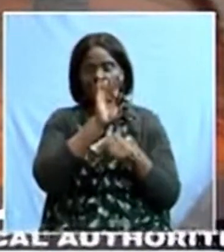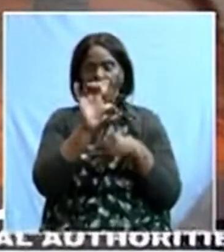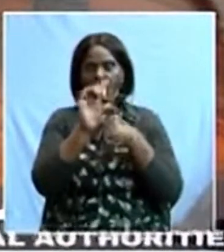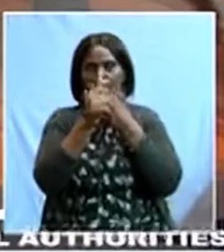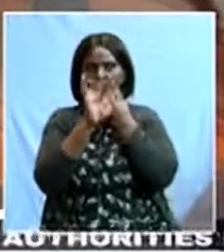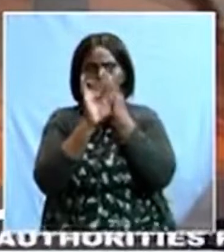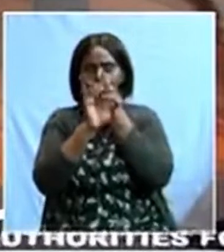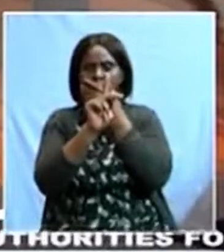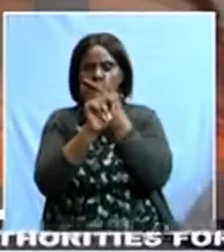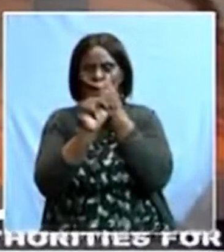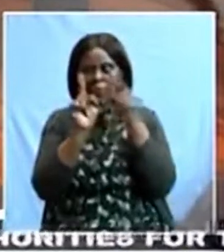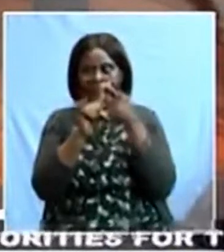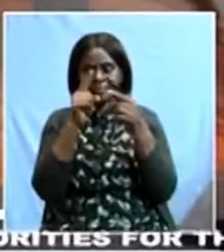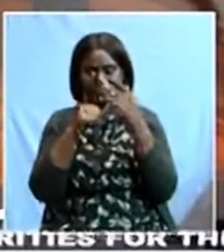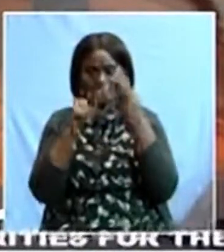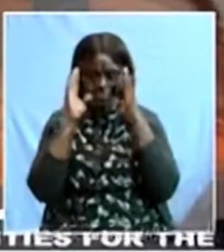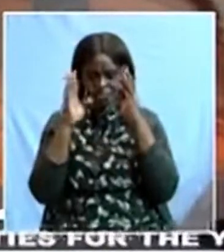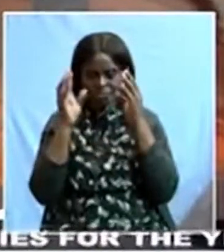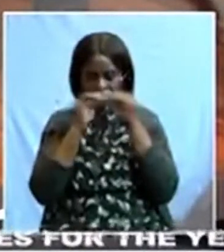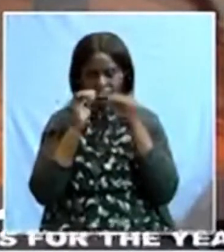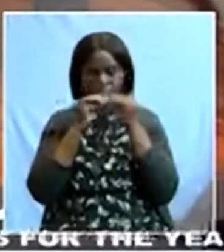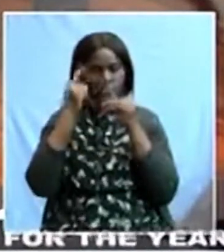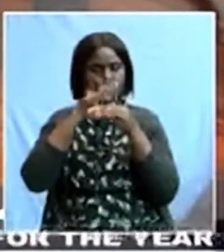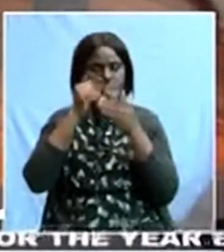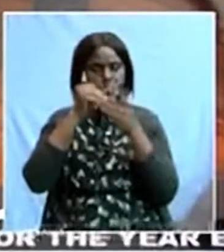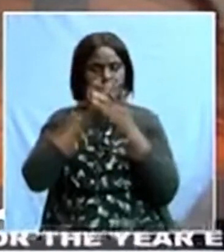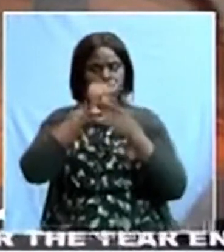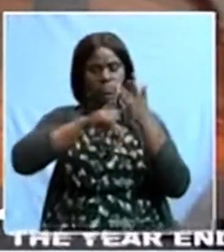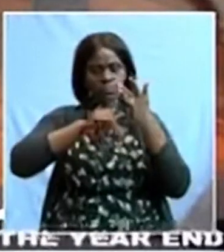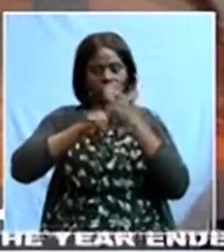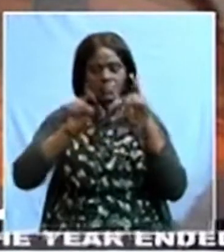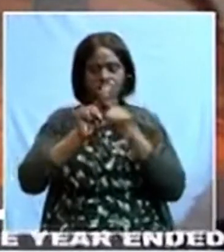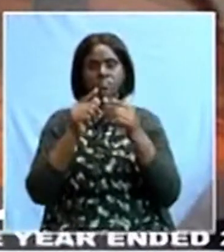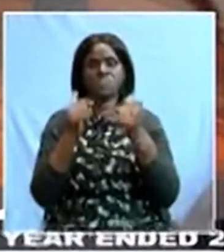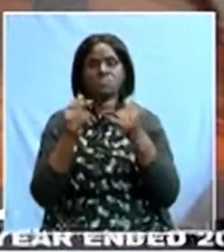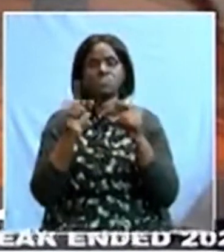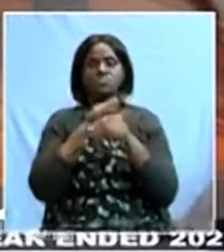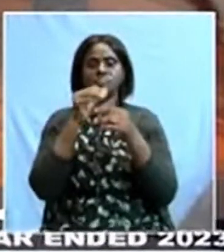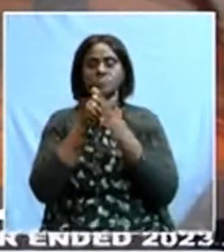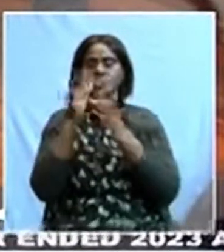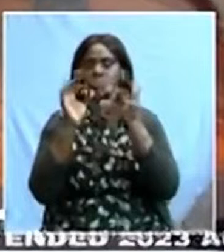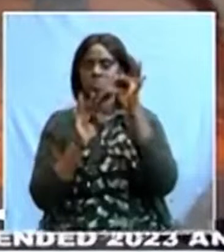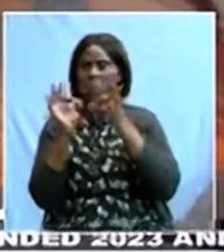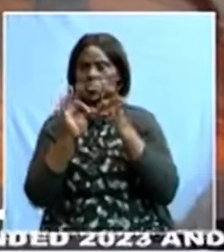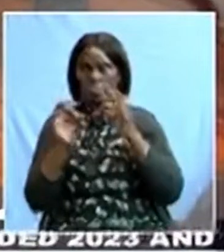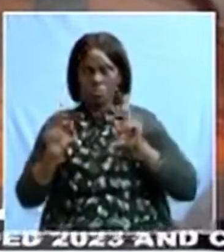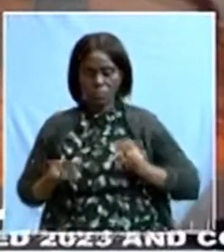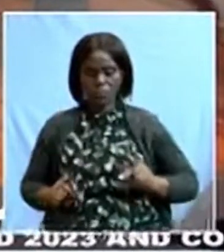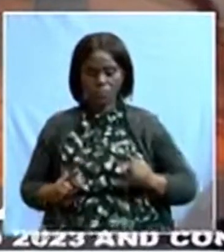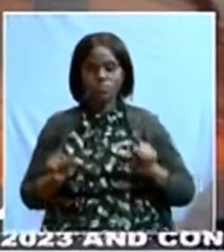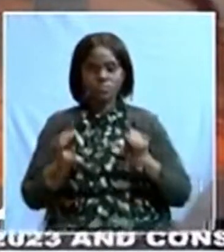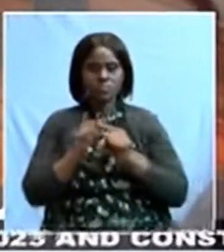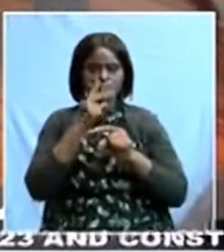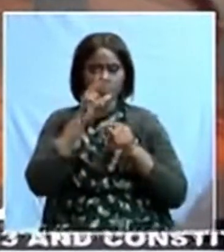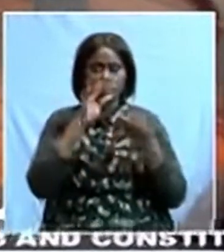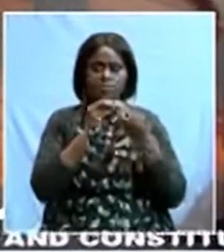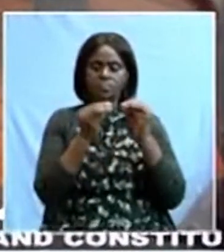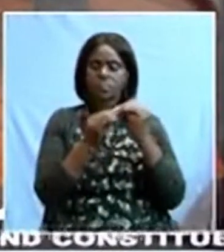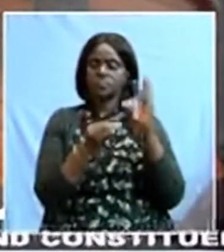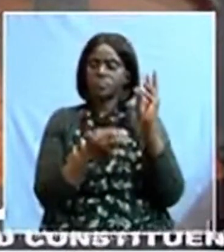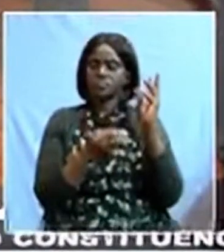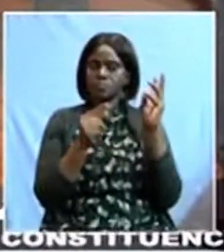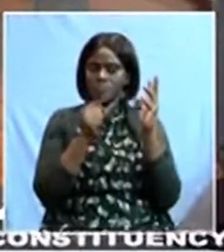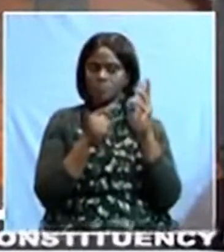1,538,818 kwacha to cater for these deductions and meet the current adjustments of personnel. See Appendix 6.